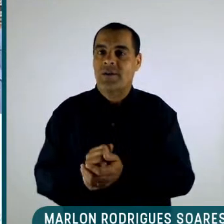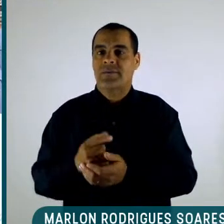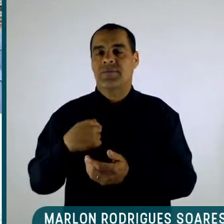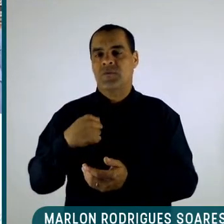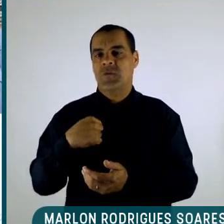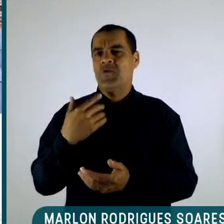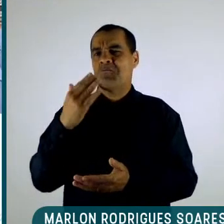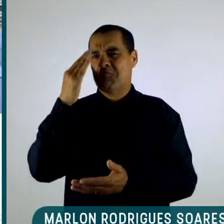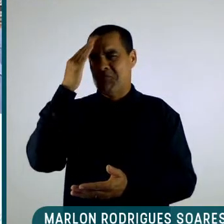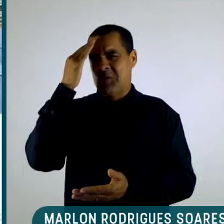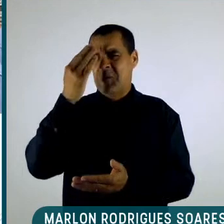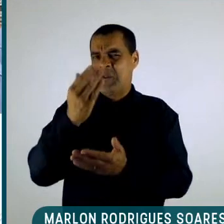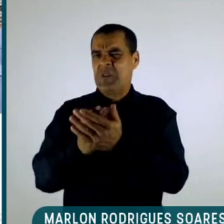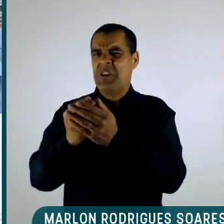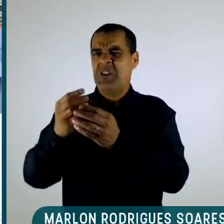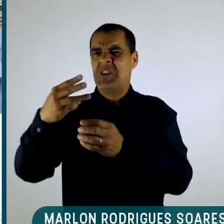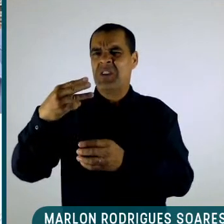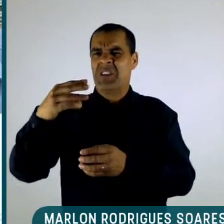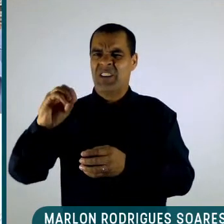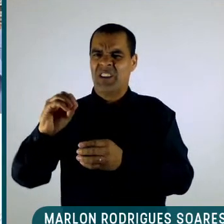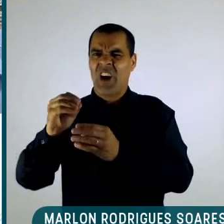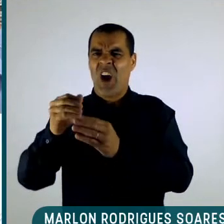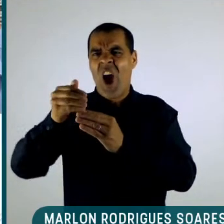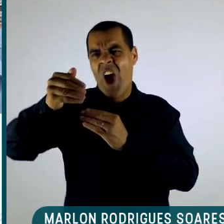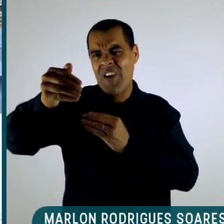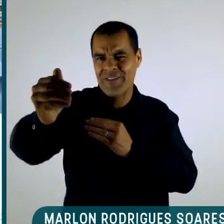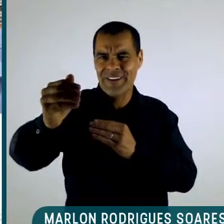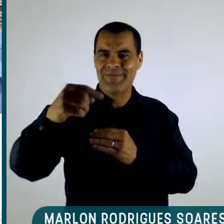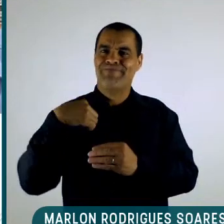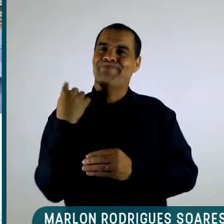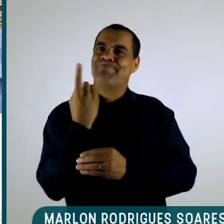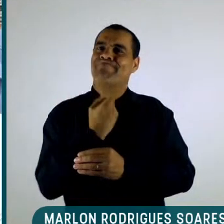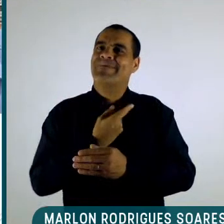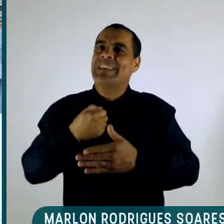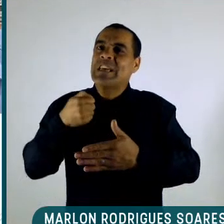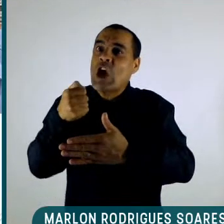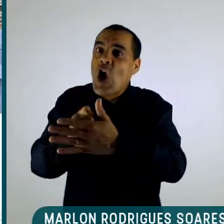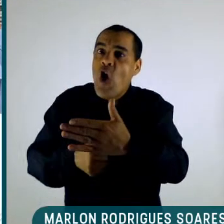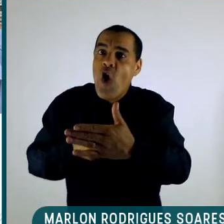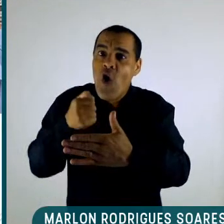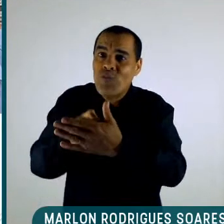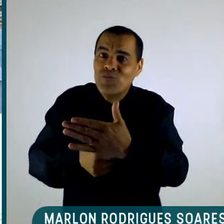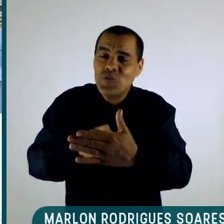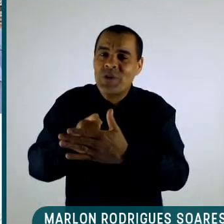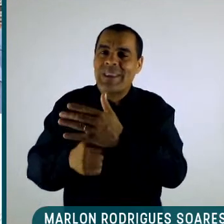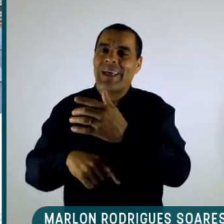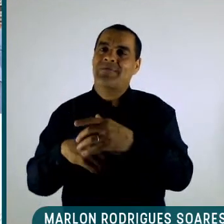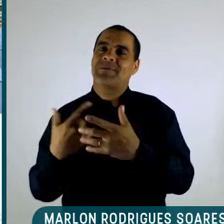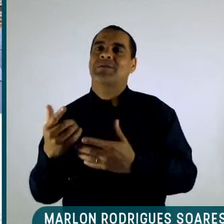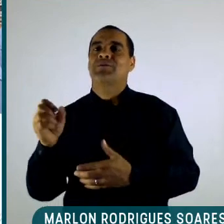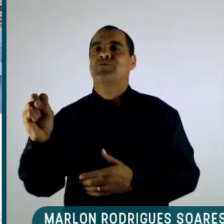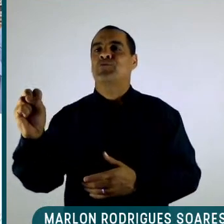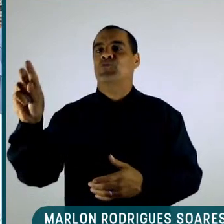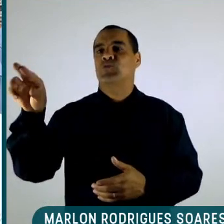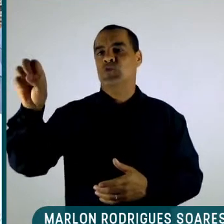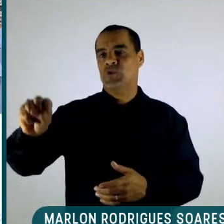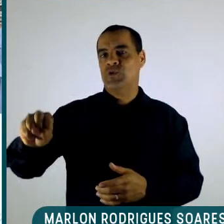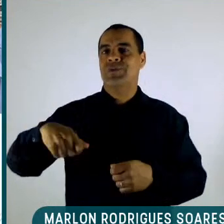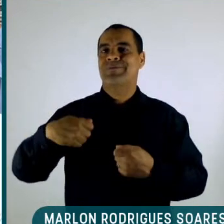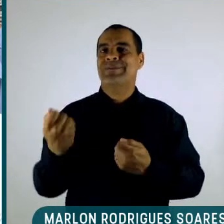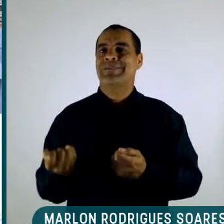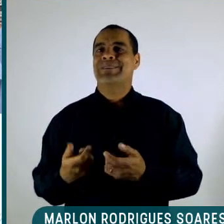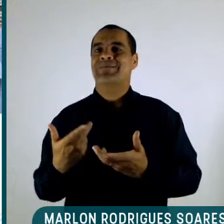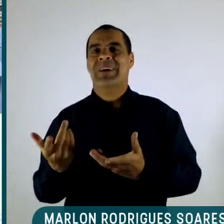now. So I believe within 30 years, we should strive so our